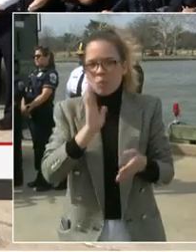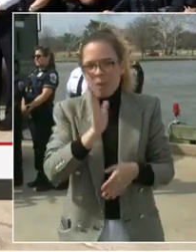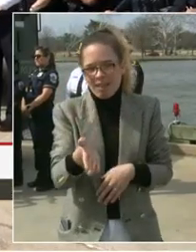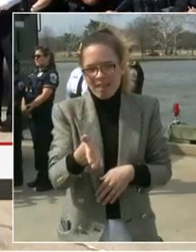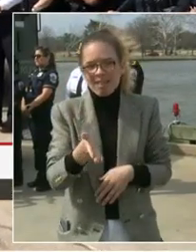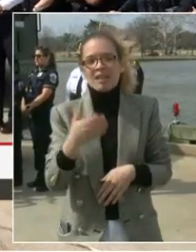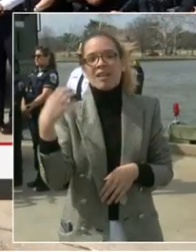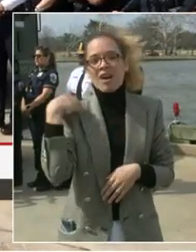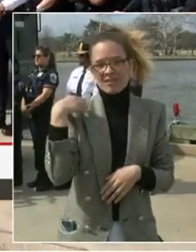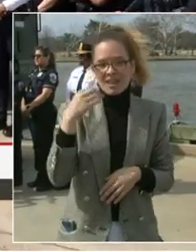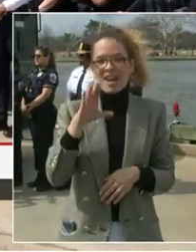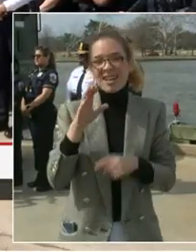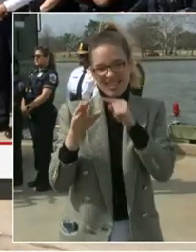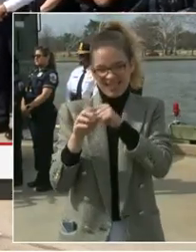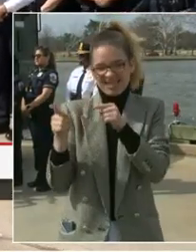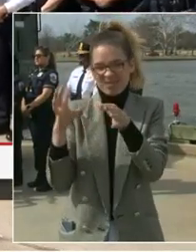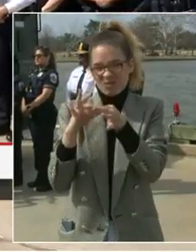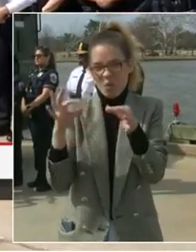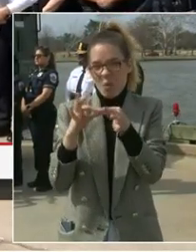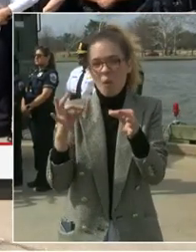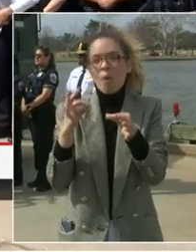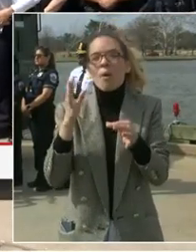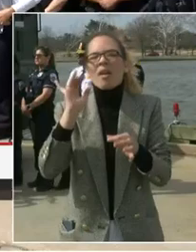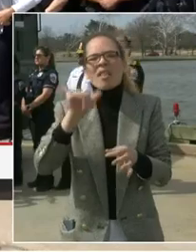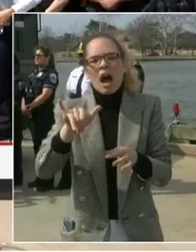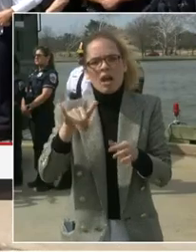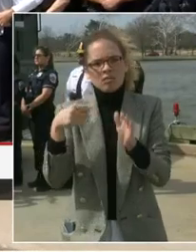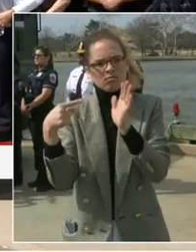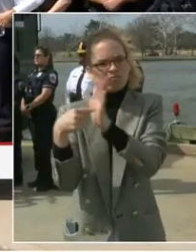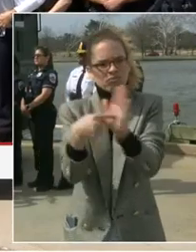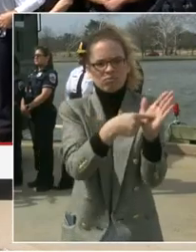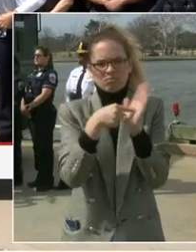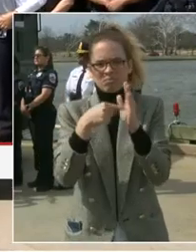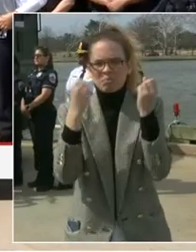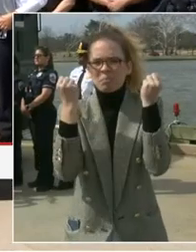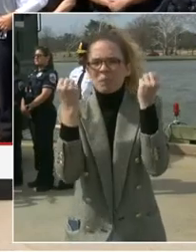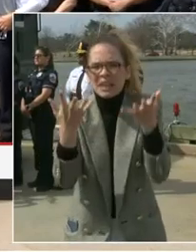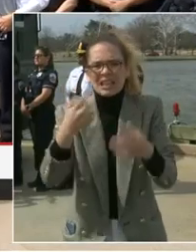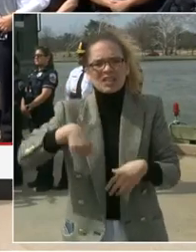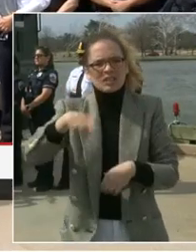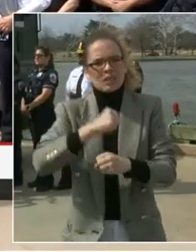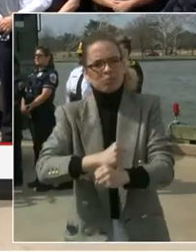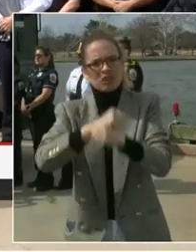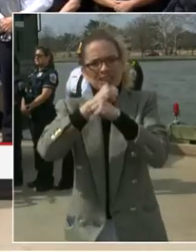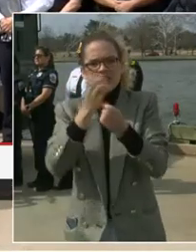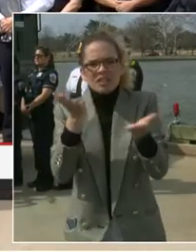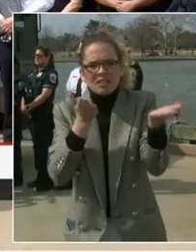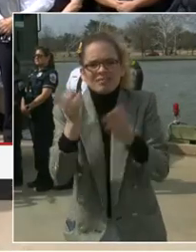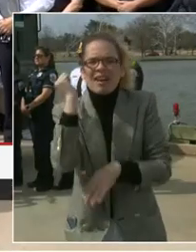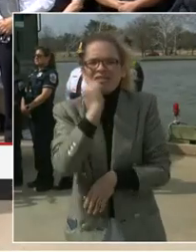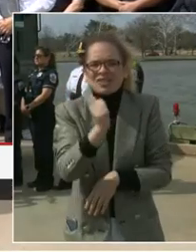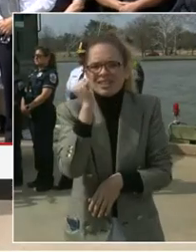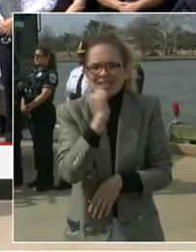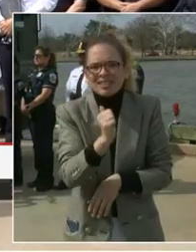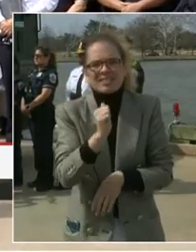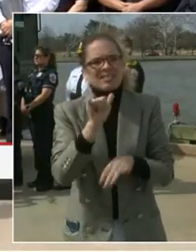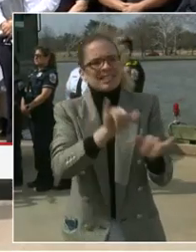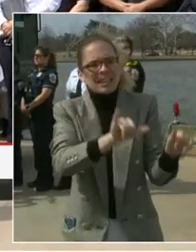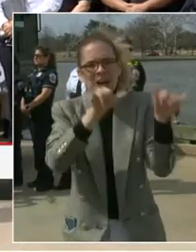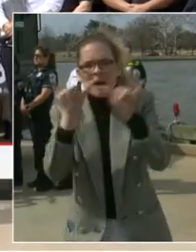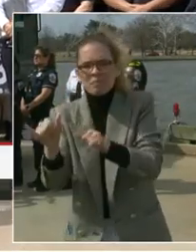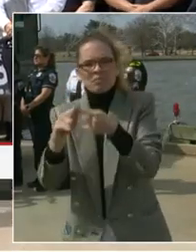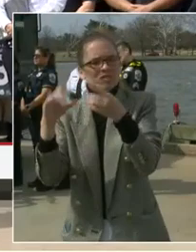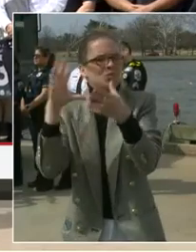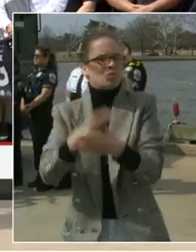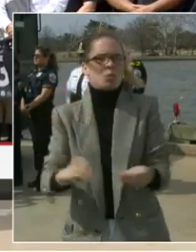And that's echoed by so many people that protect and serve us each day. It's also one of the reasons